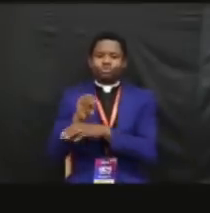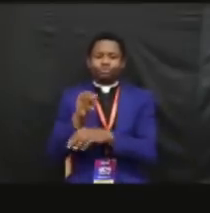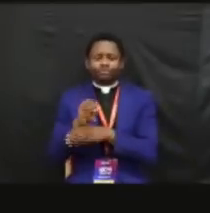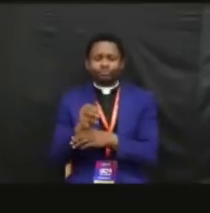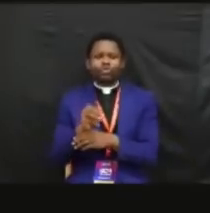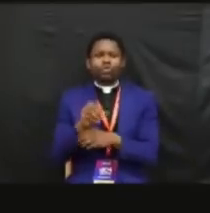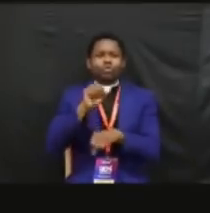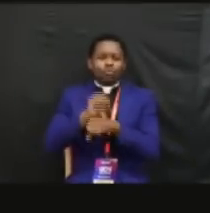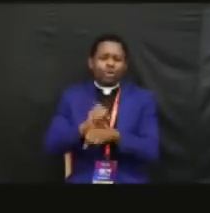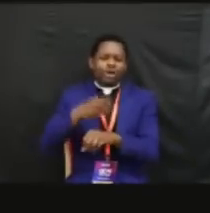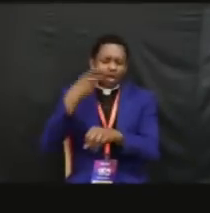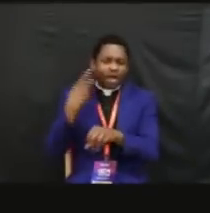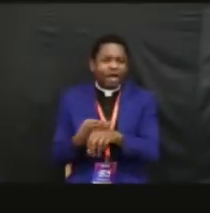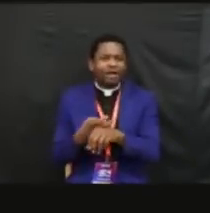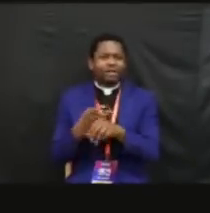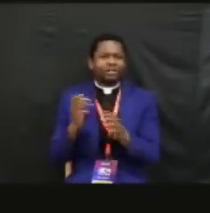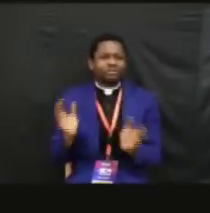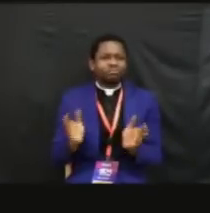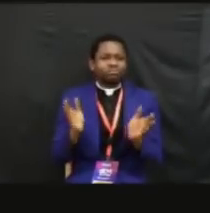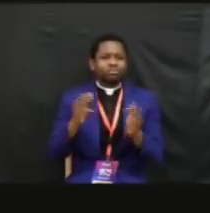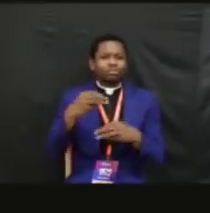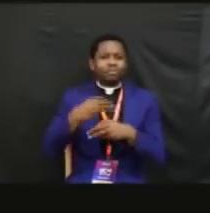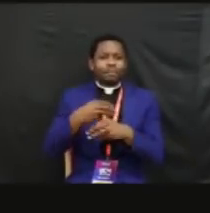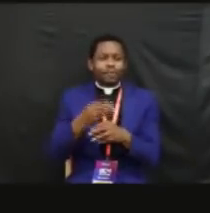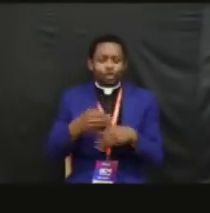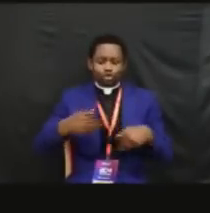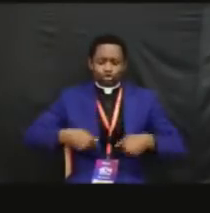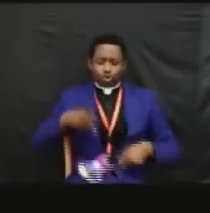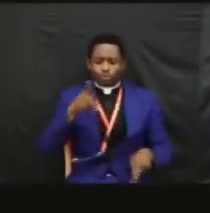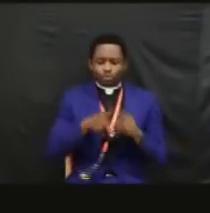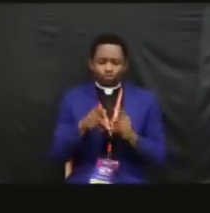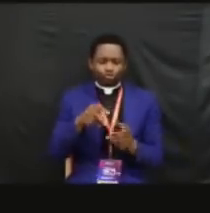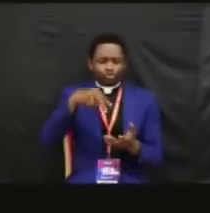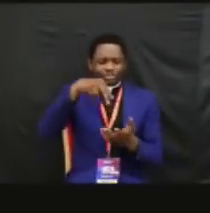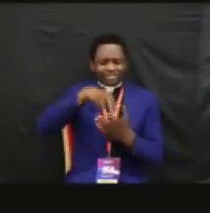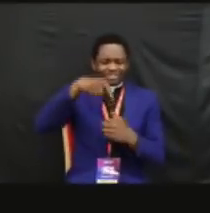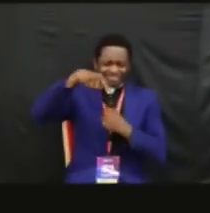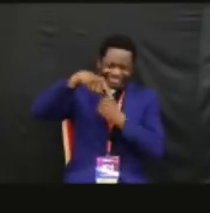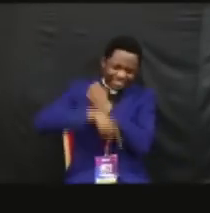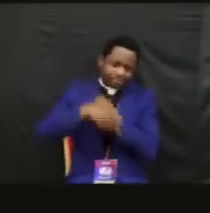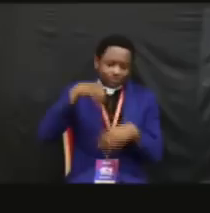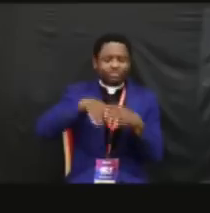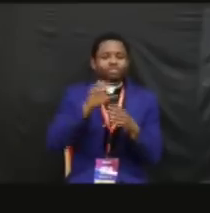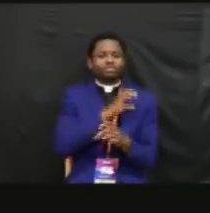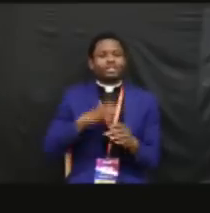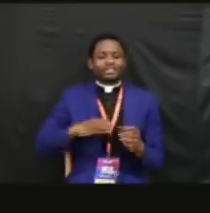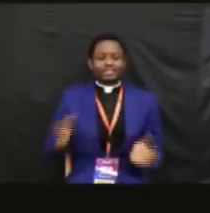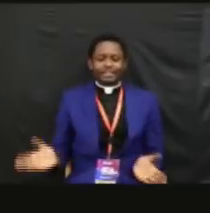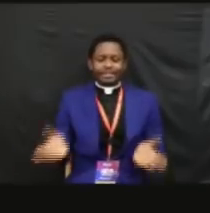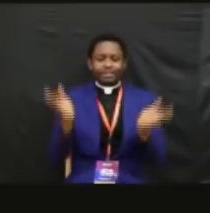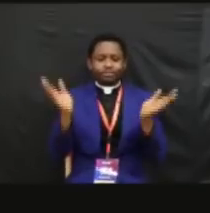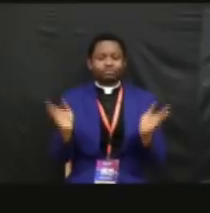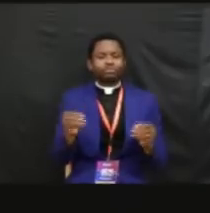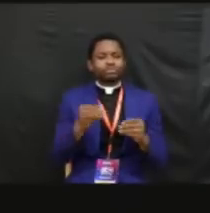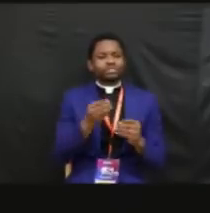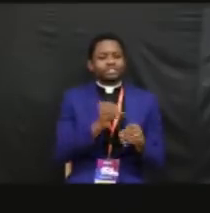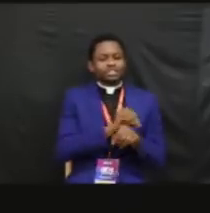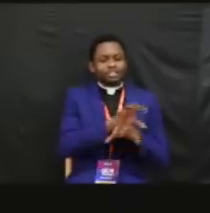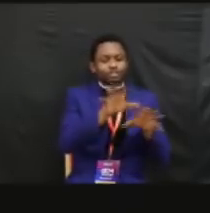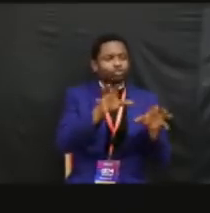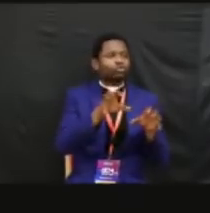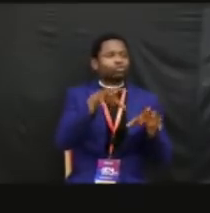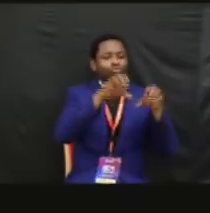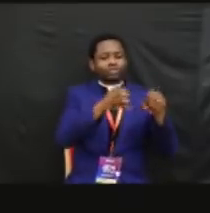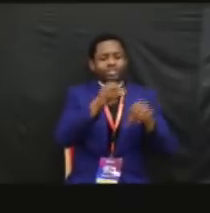zealously to grant young people in Christ and unleash them to possess the nations. As of December 2022,